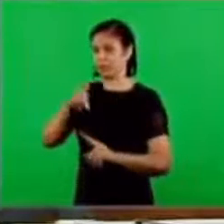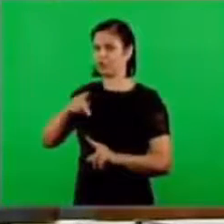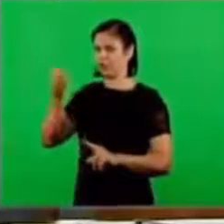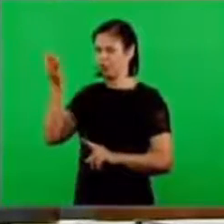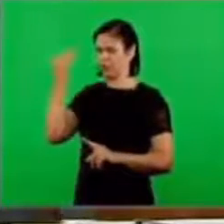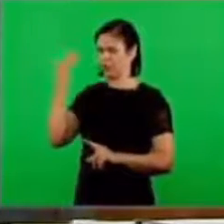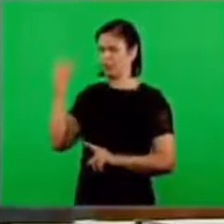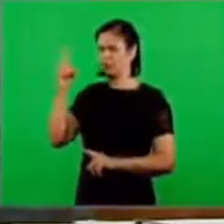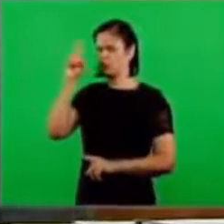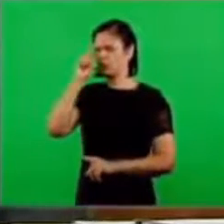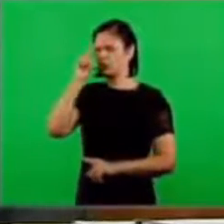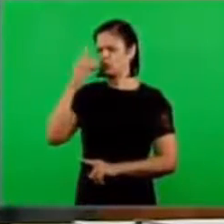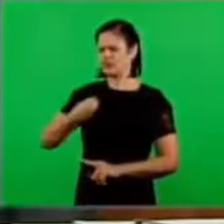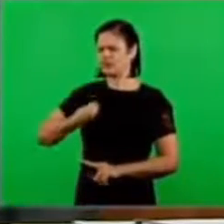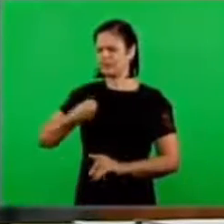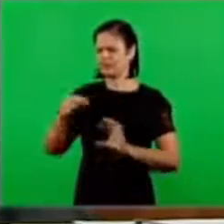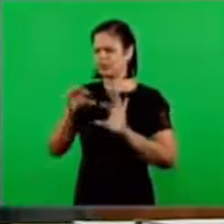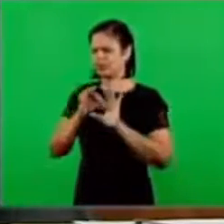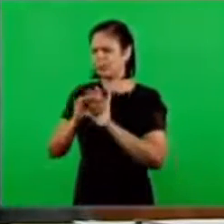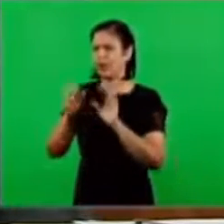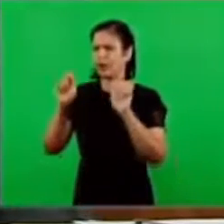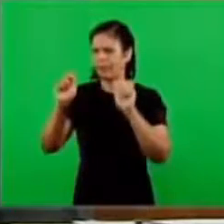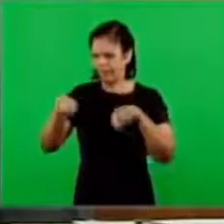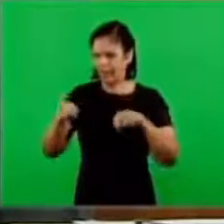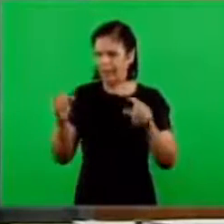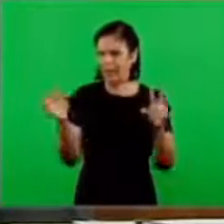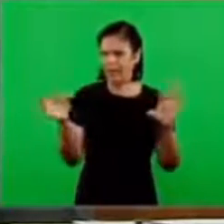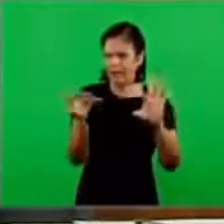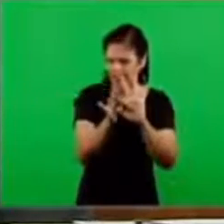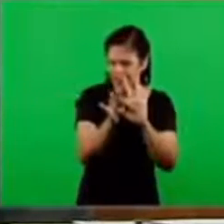teaching as a basic doctrine of the